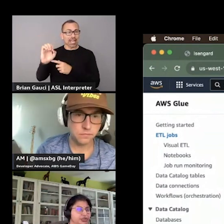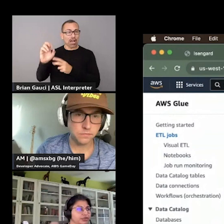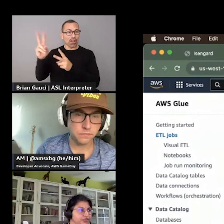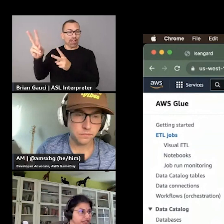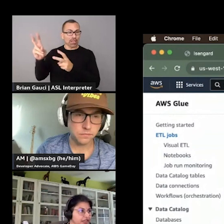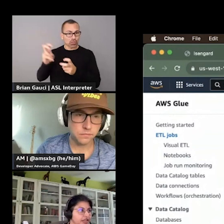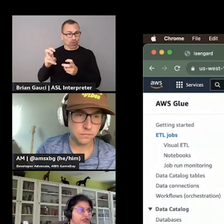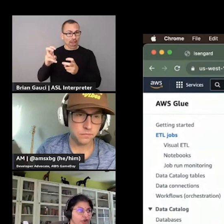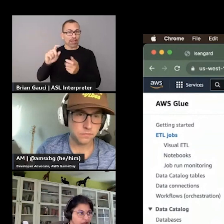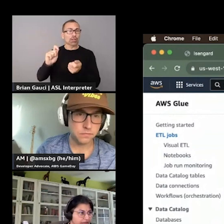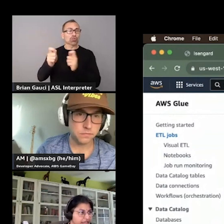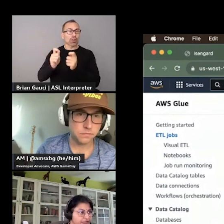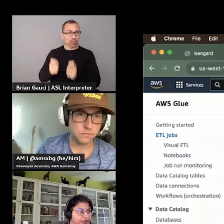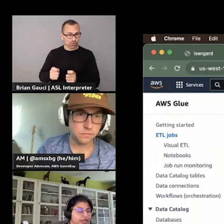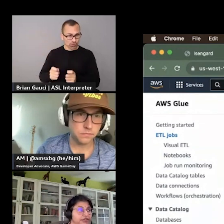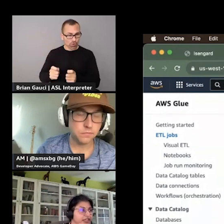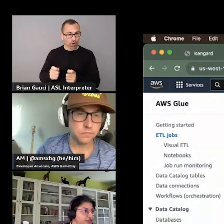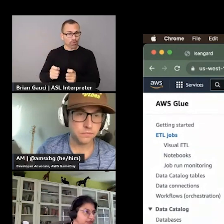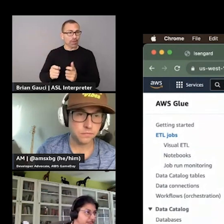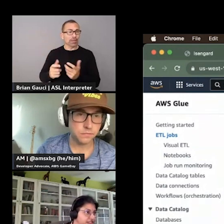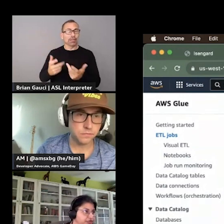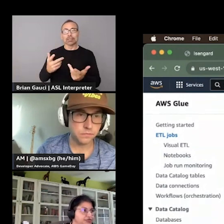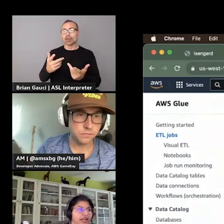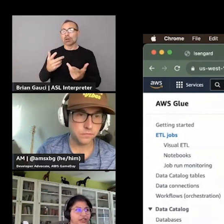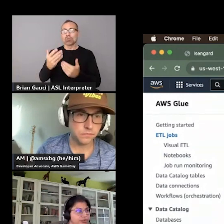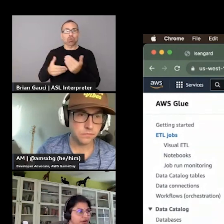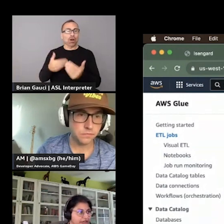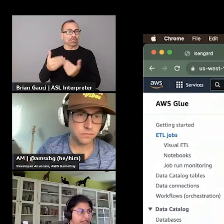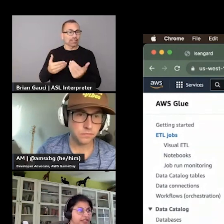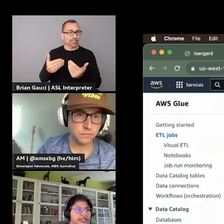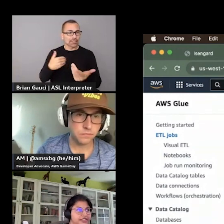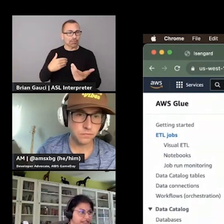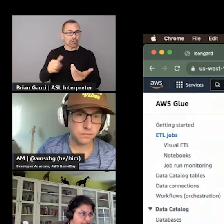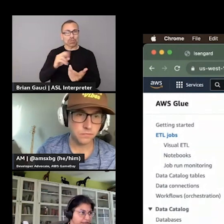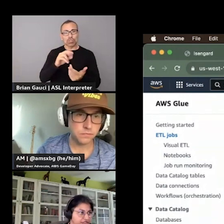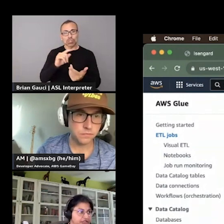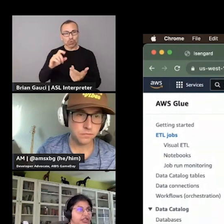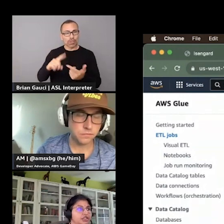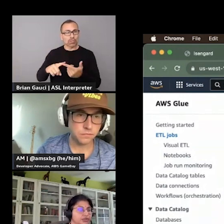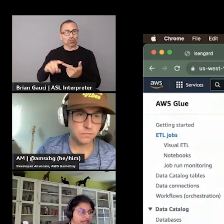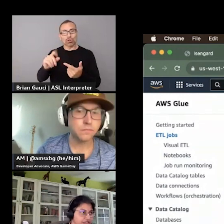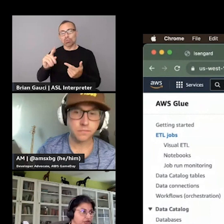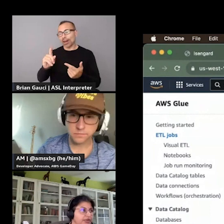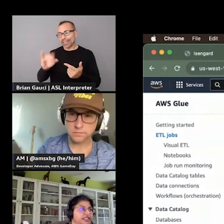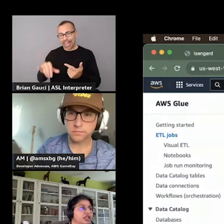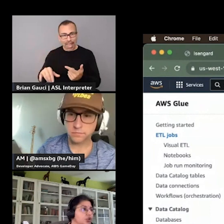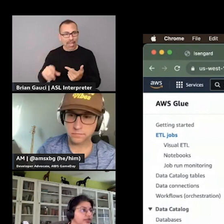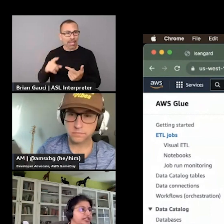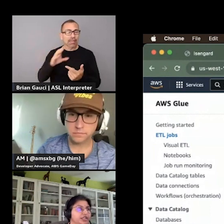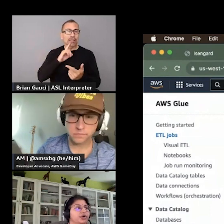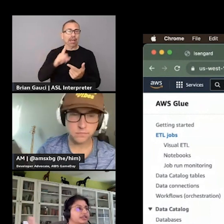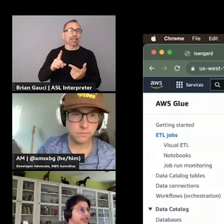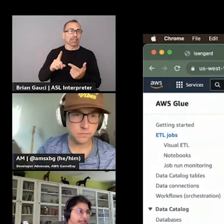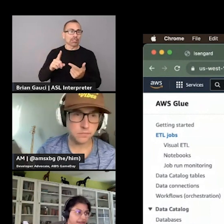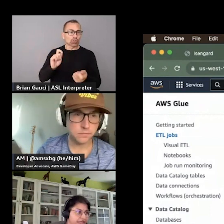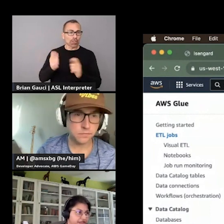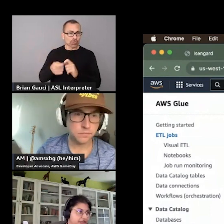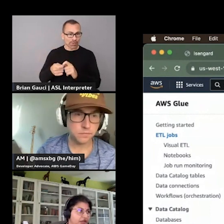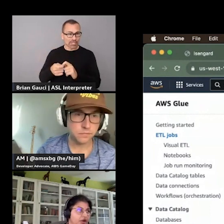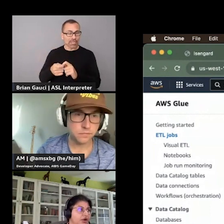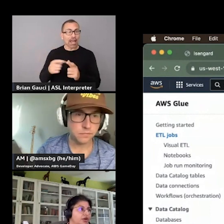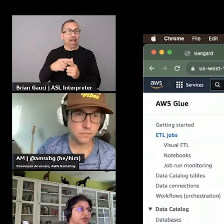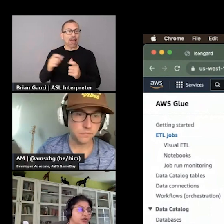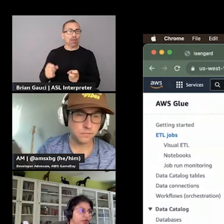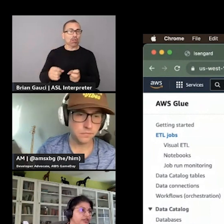process it into different format, convert it from a CSV file to Parquet. That's a transformation. So transform and then load it into another